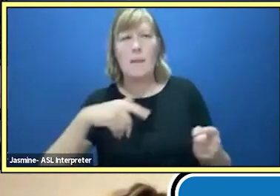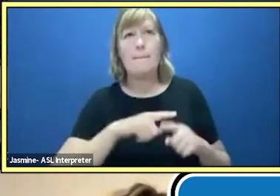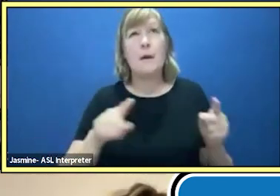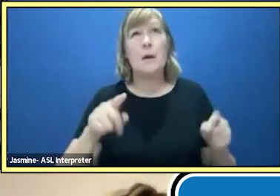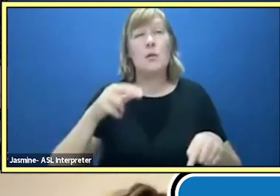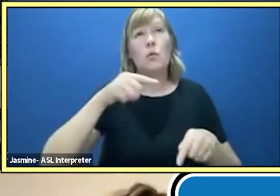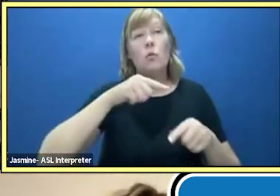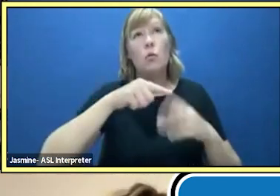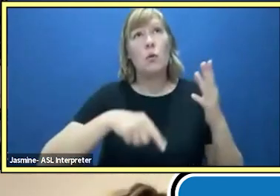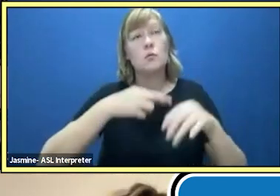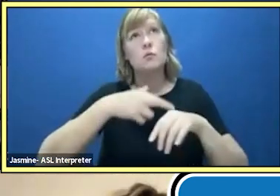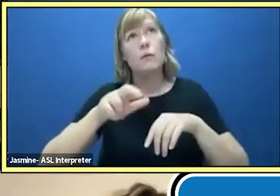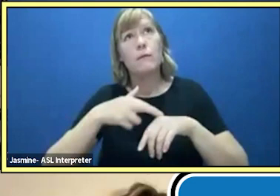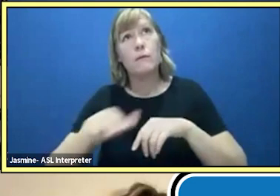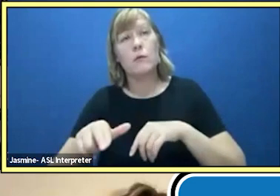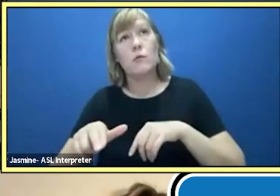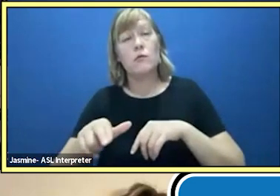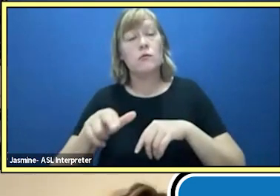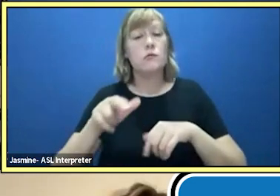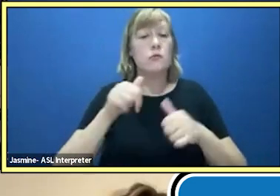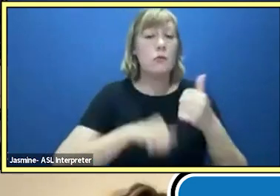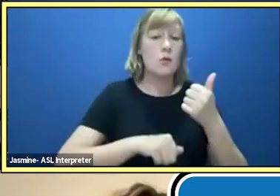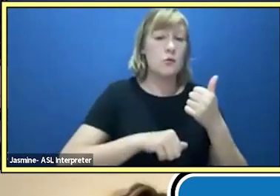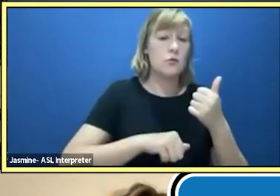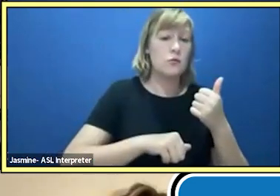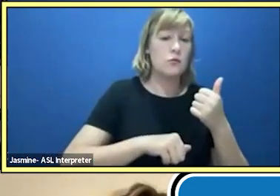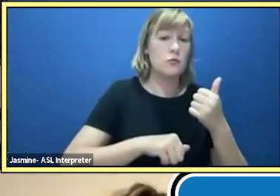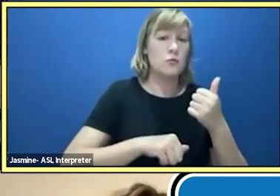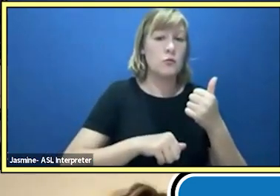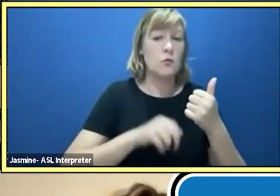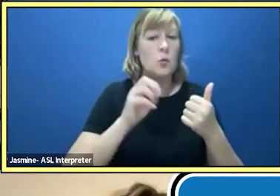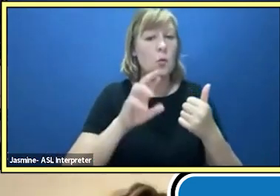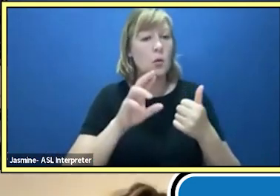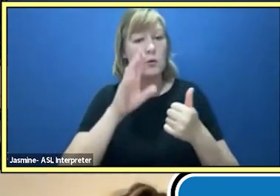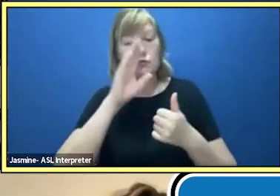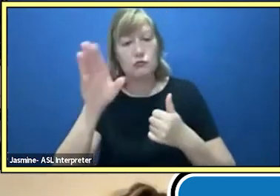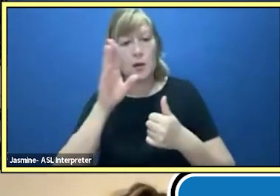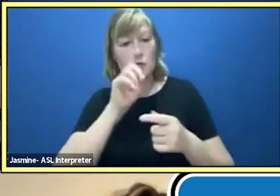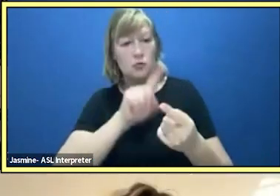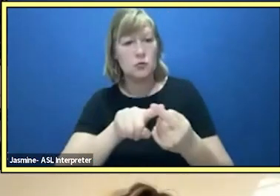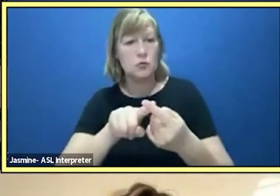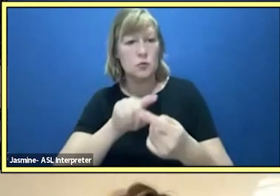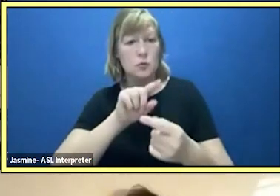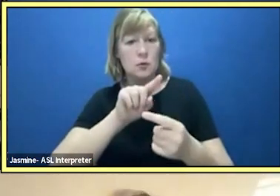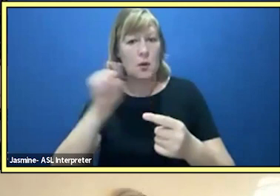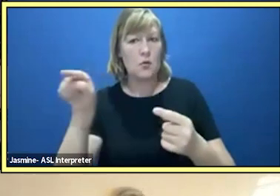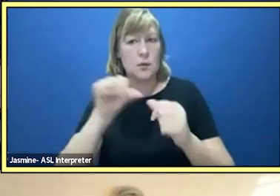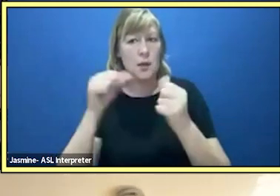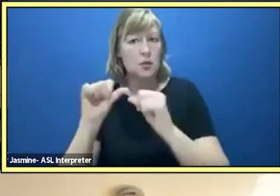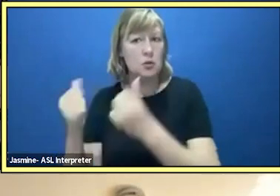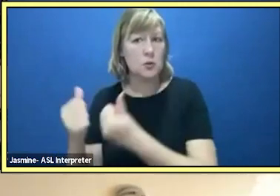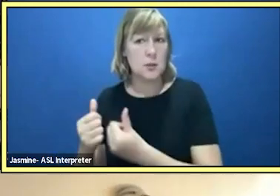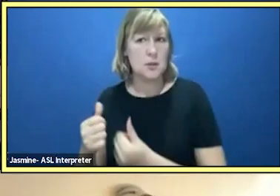through TheraP, or will those be, directly to the other agencies? So the state will make